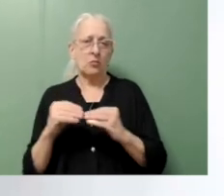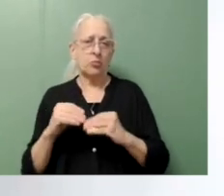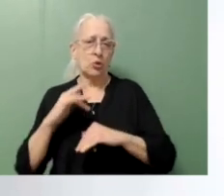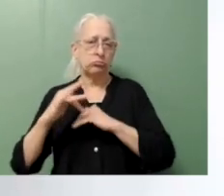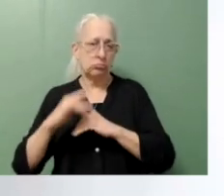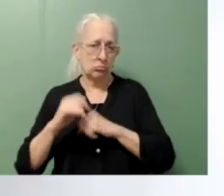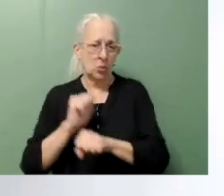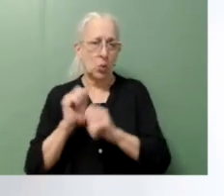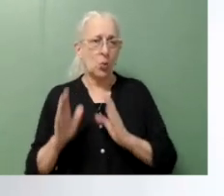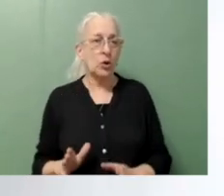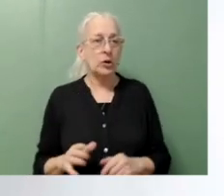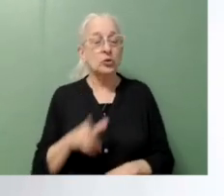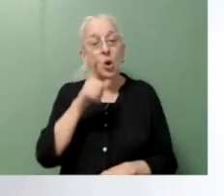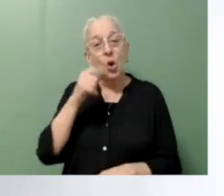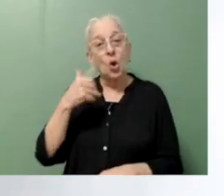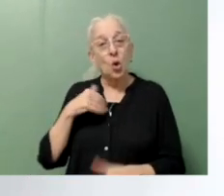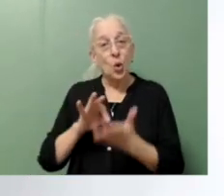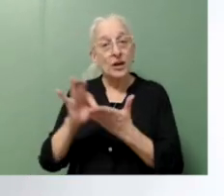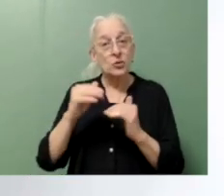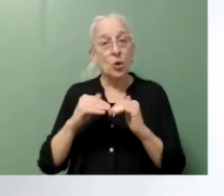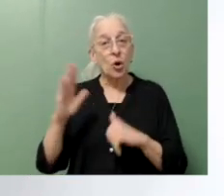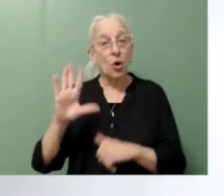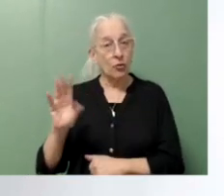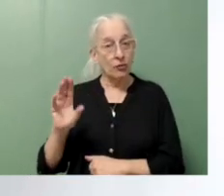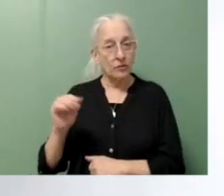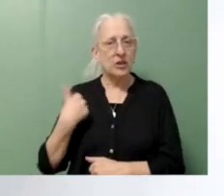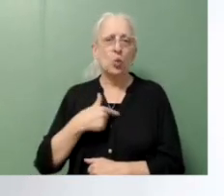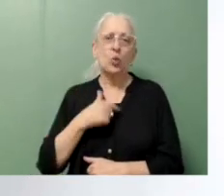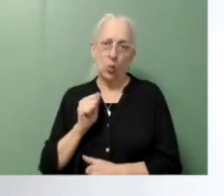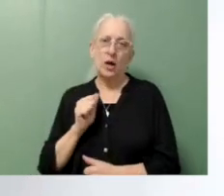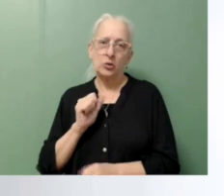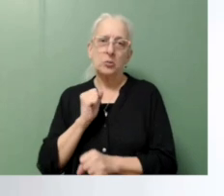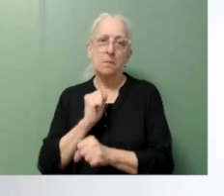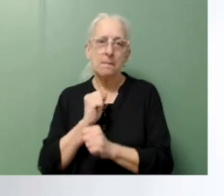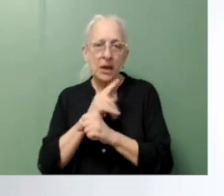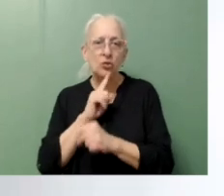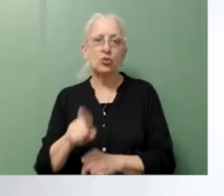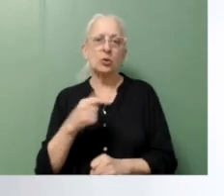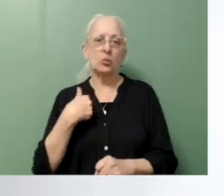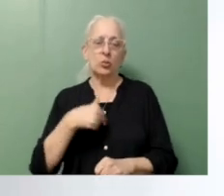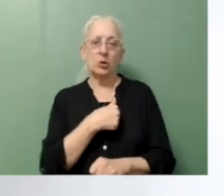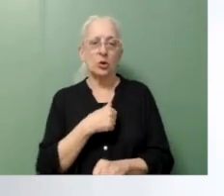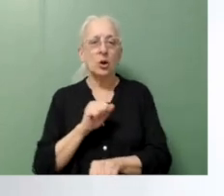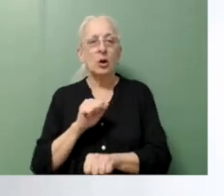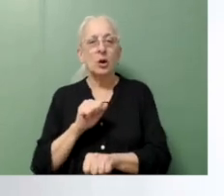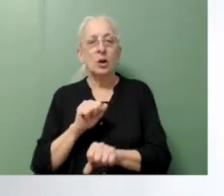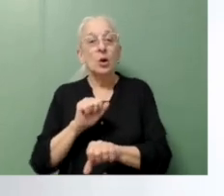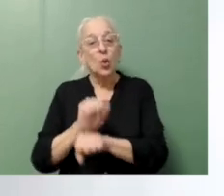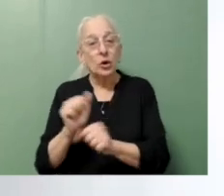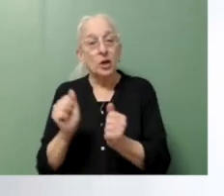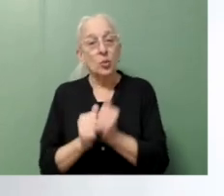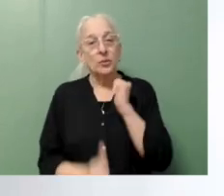had a score higher than 50 to ensure we are serving the most underserved communities. We also looked